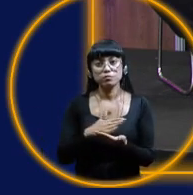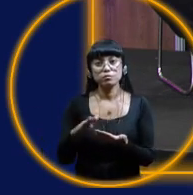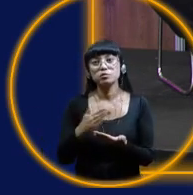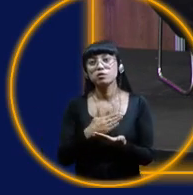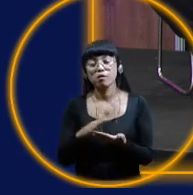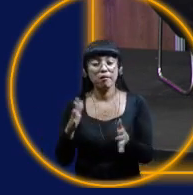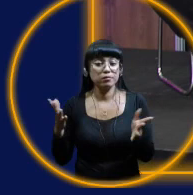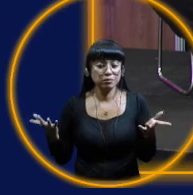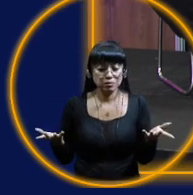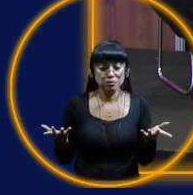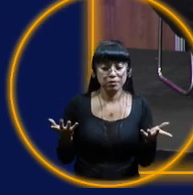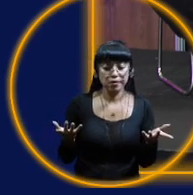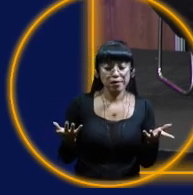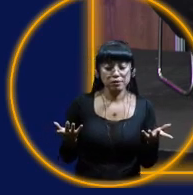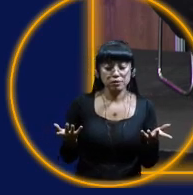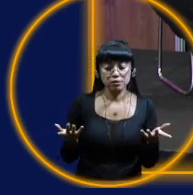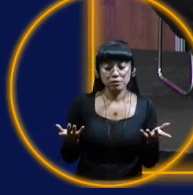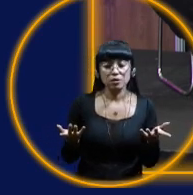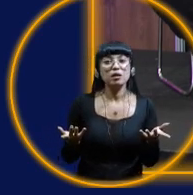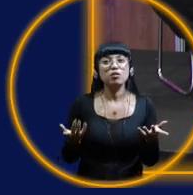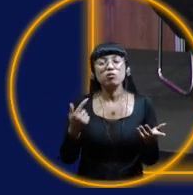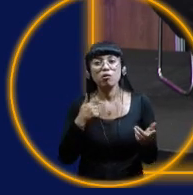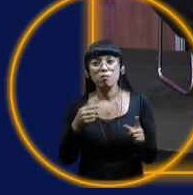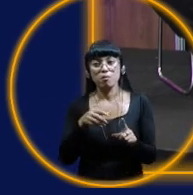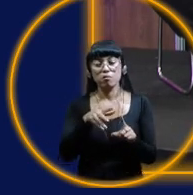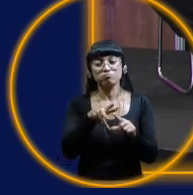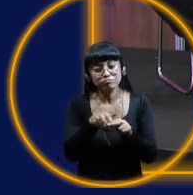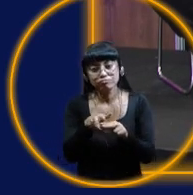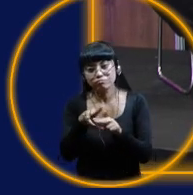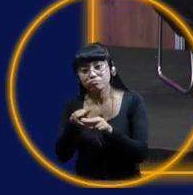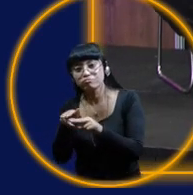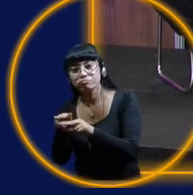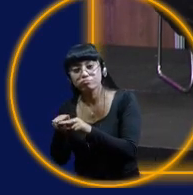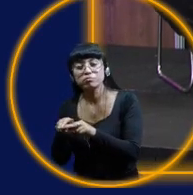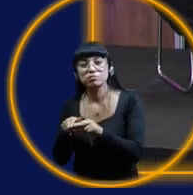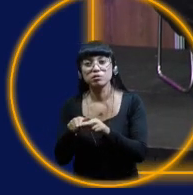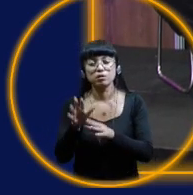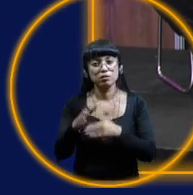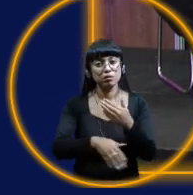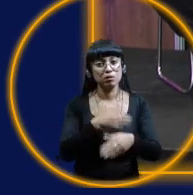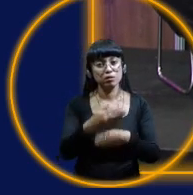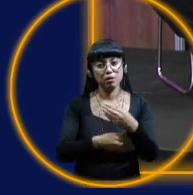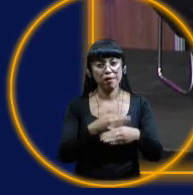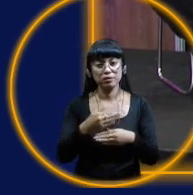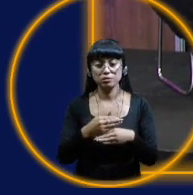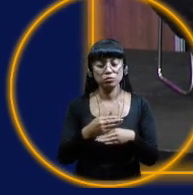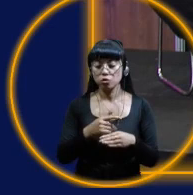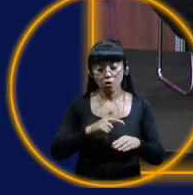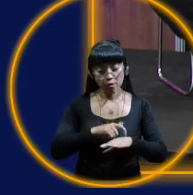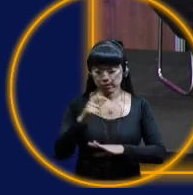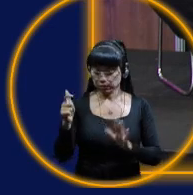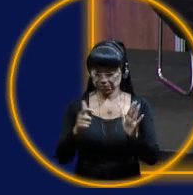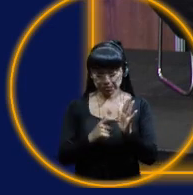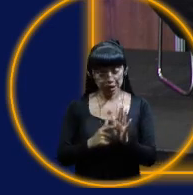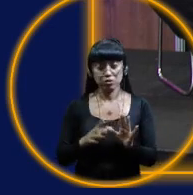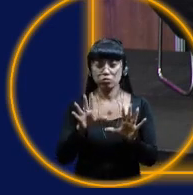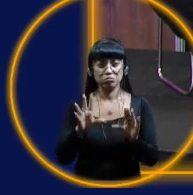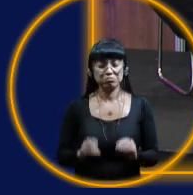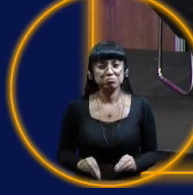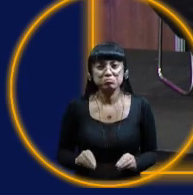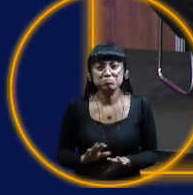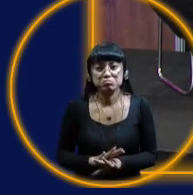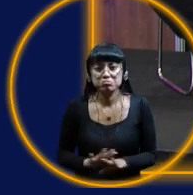you're scrolling or engaging with the internet, it just doesn't quite sink in. And so it seemed important to